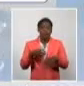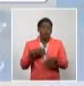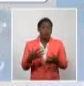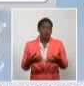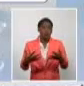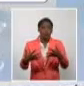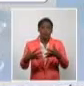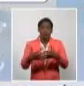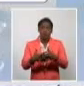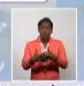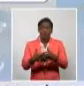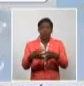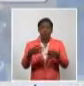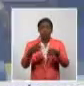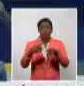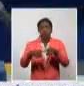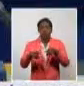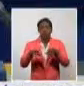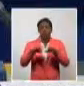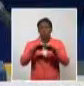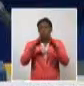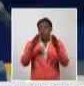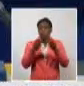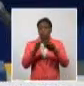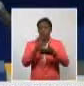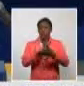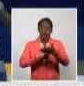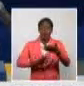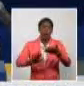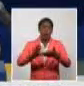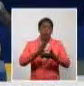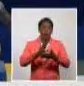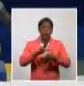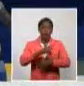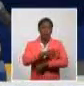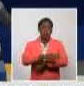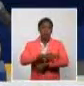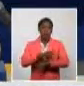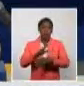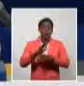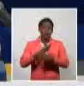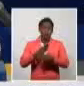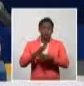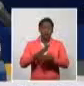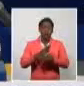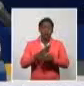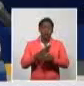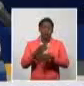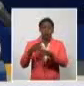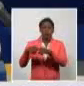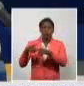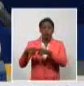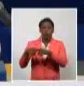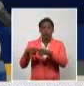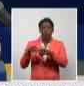the region today stands at 6.2%. Ours is